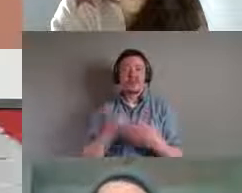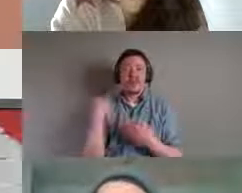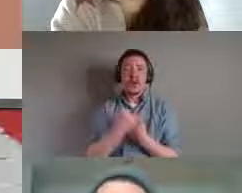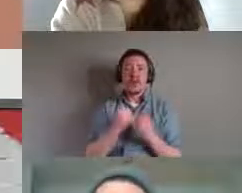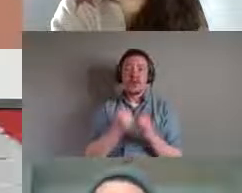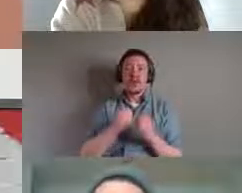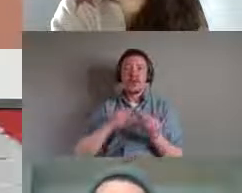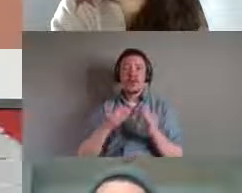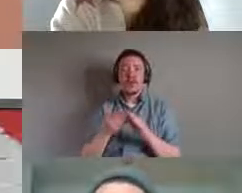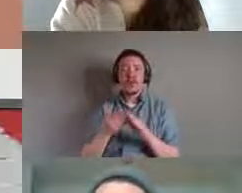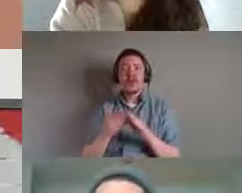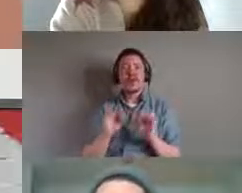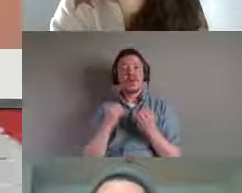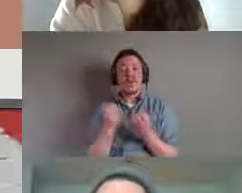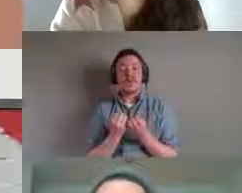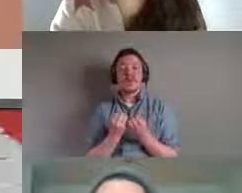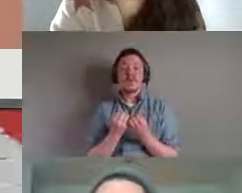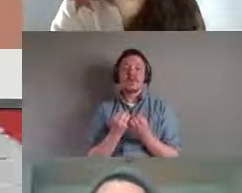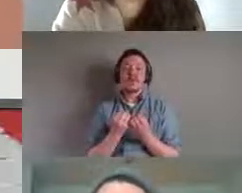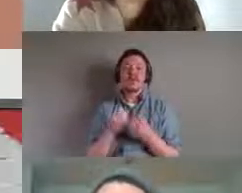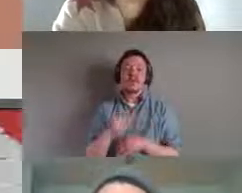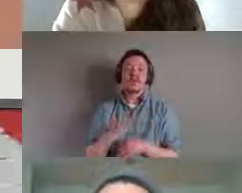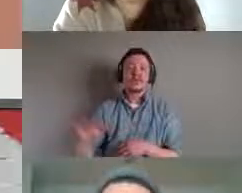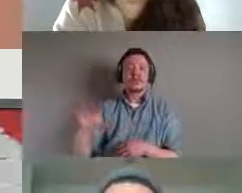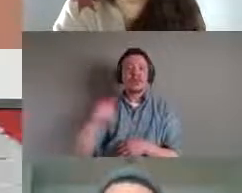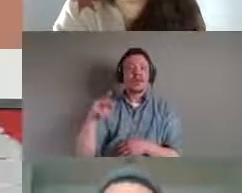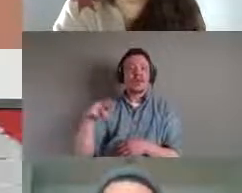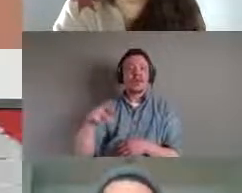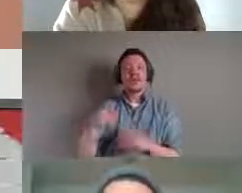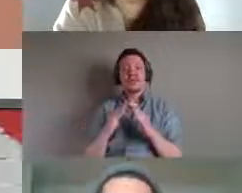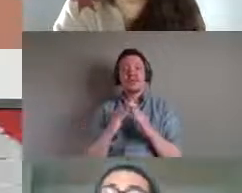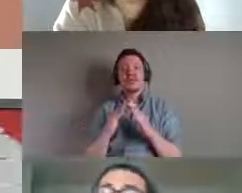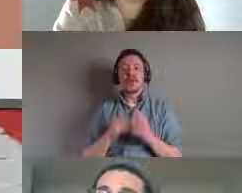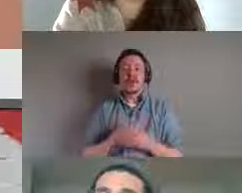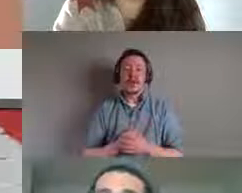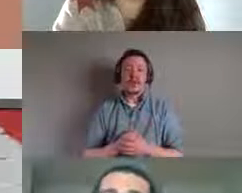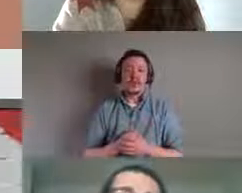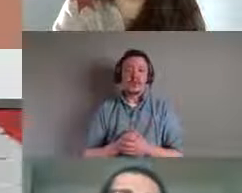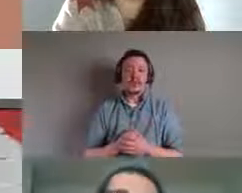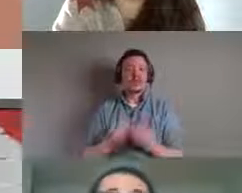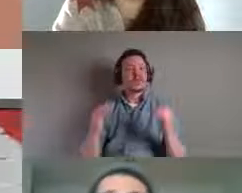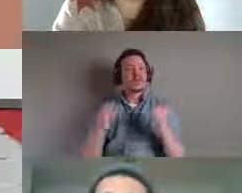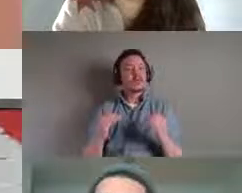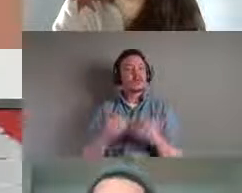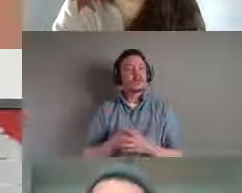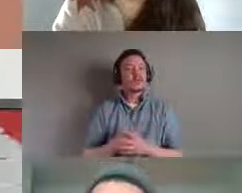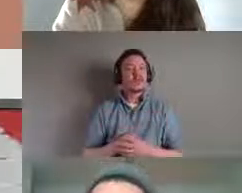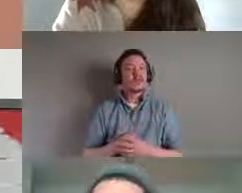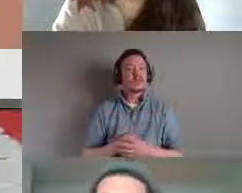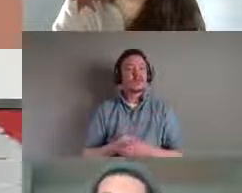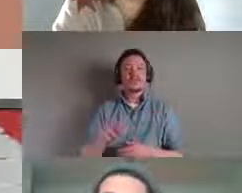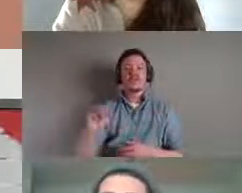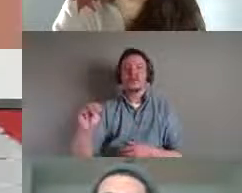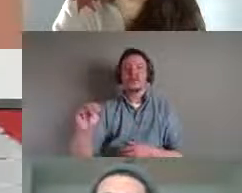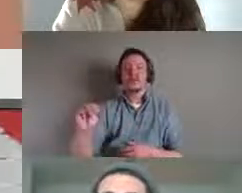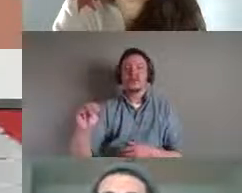community organizations throughout the Portland metro area. And then the the Murals program, which